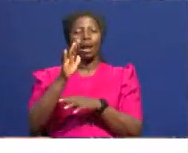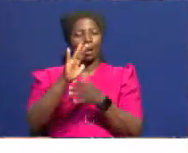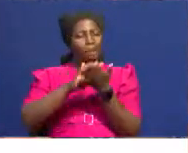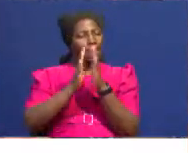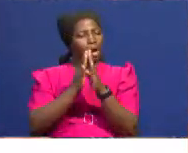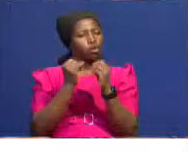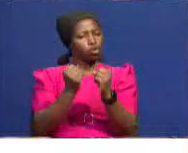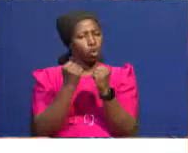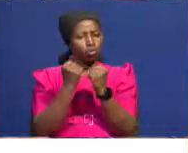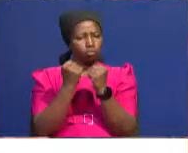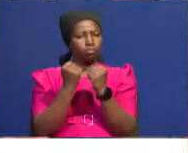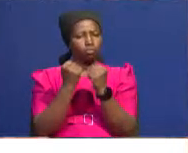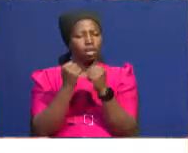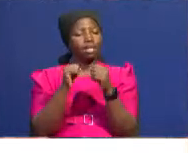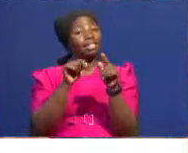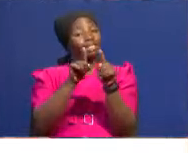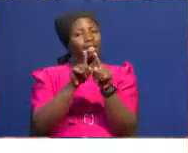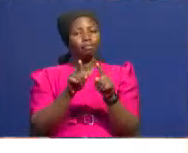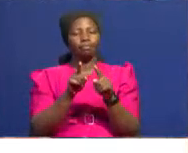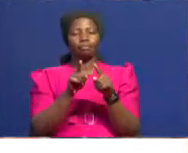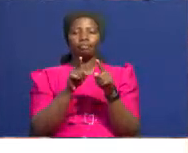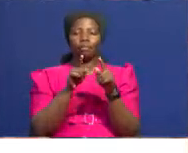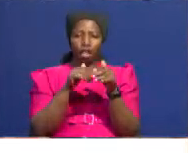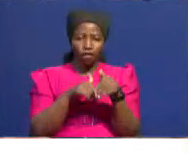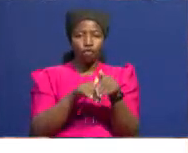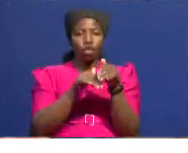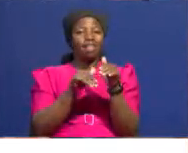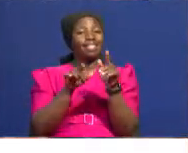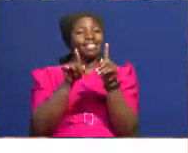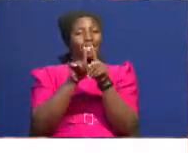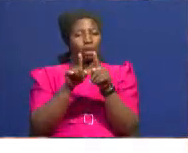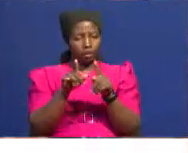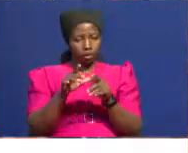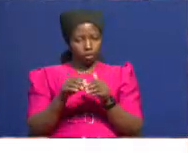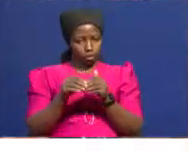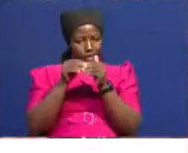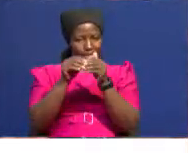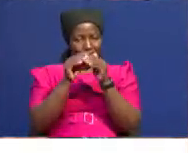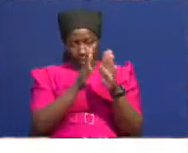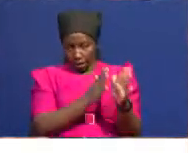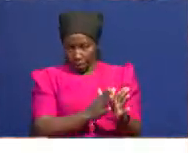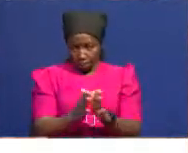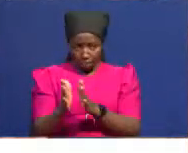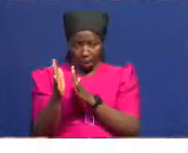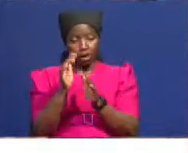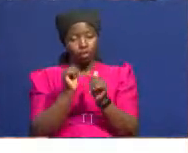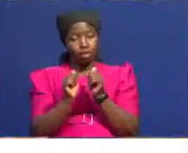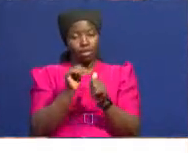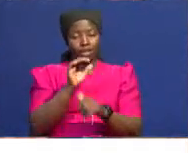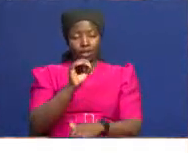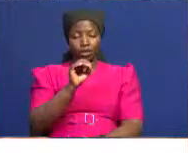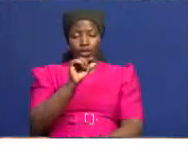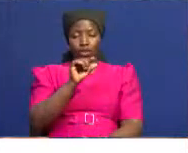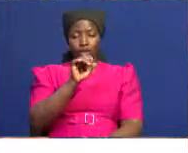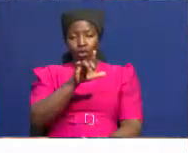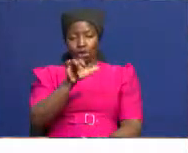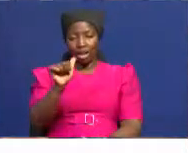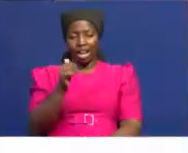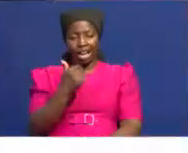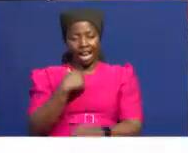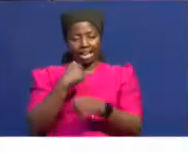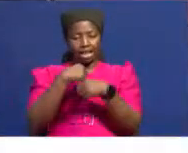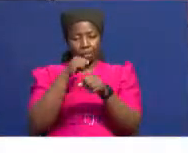courage and wherewithal to drive the plan General Ogola had put in